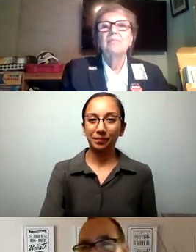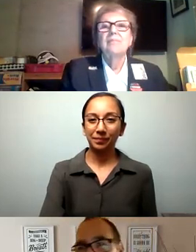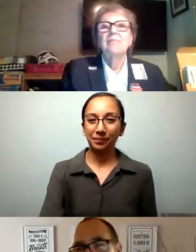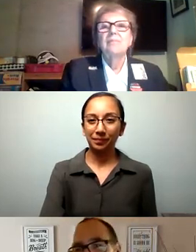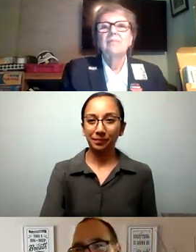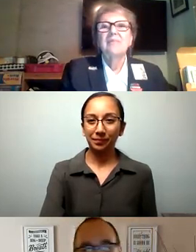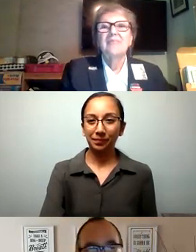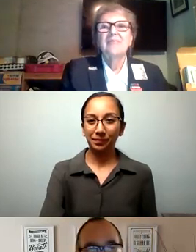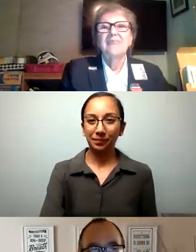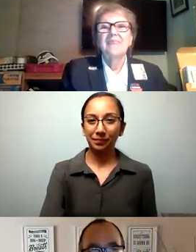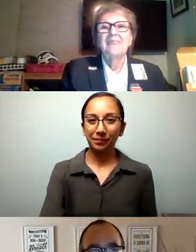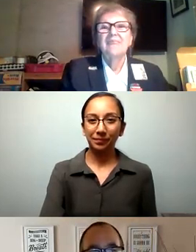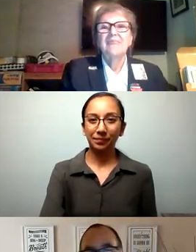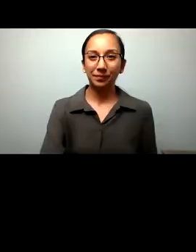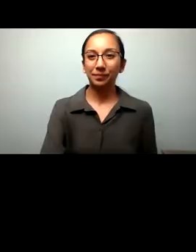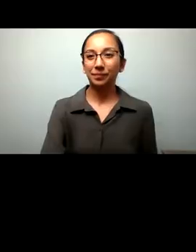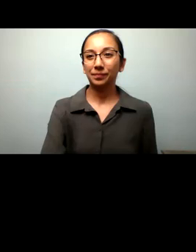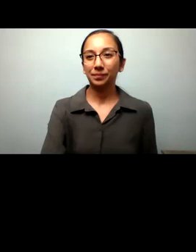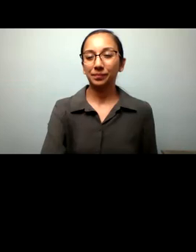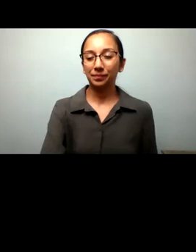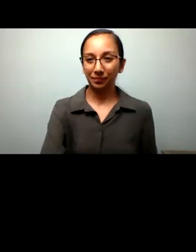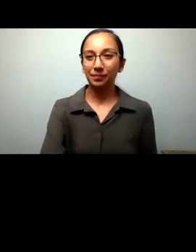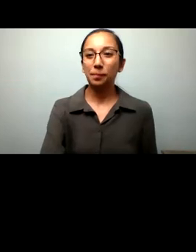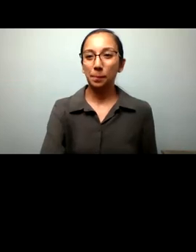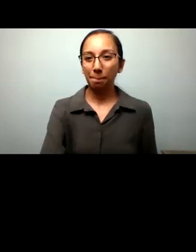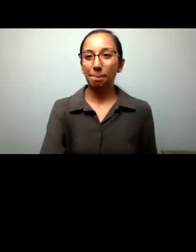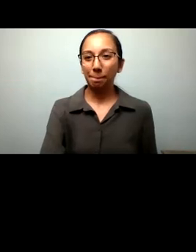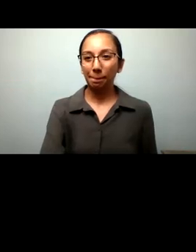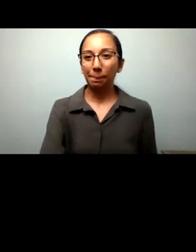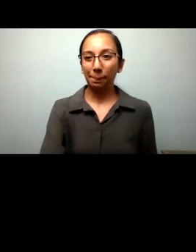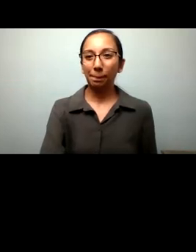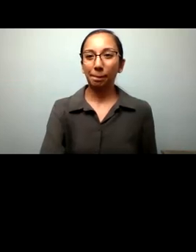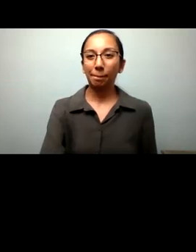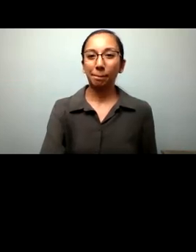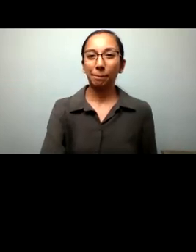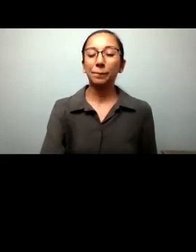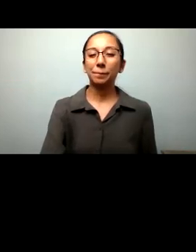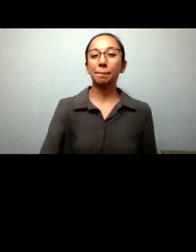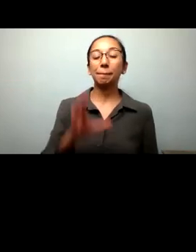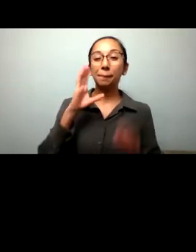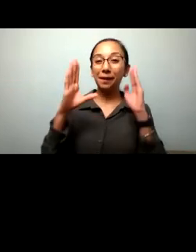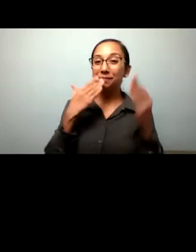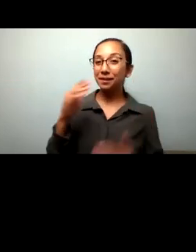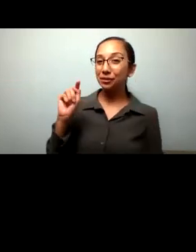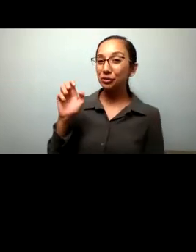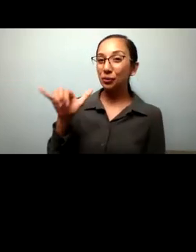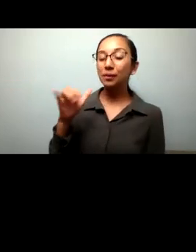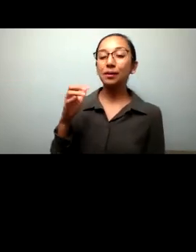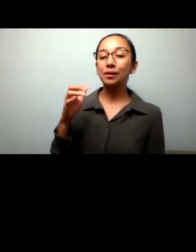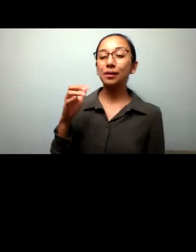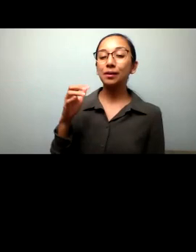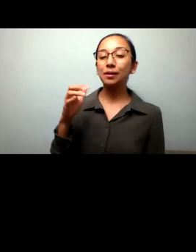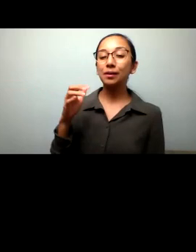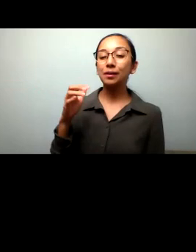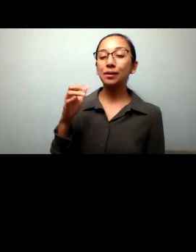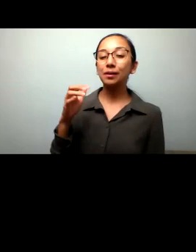Thank you, Mark. Always a pleasure. I'm returning now with my special education head, and I just want to be able to offer just some words to